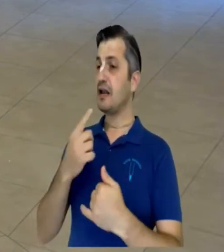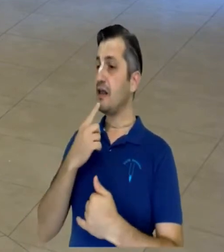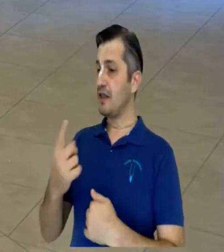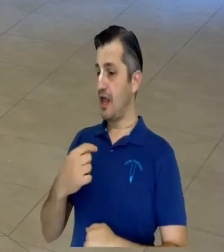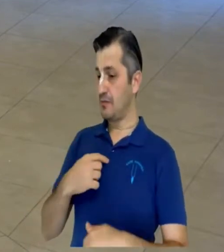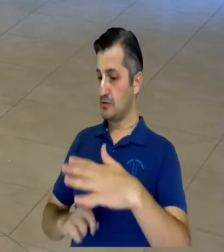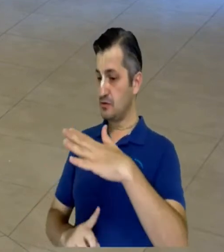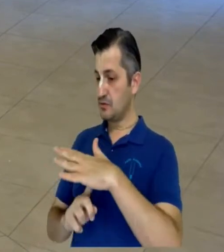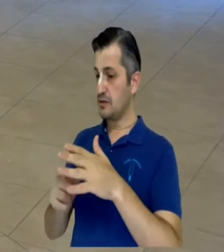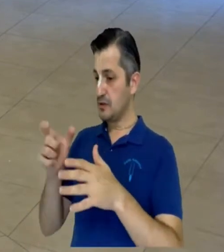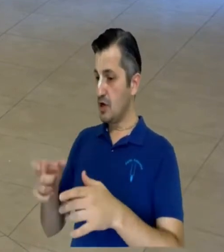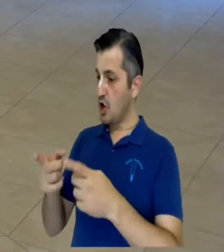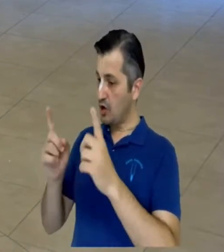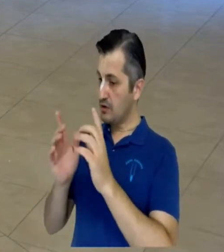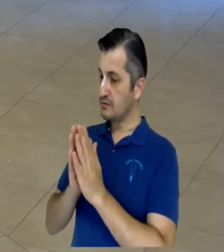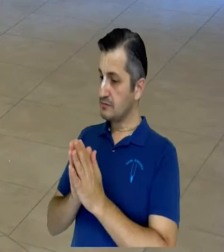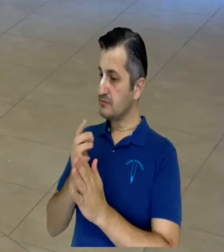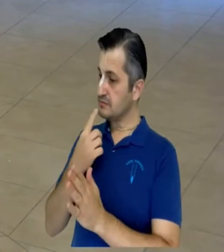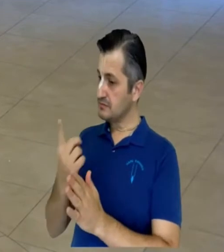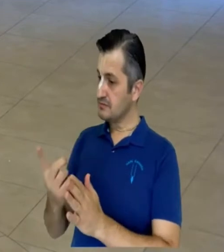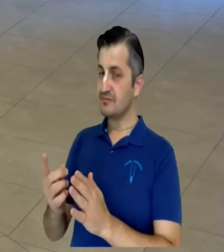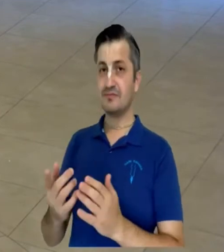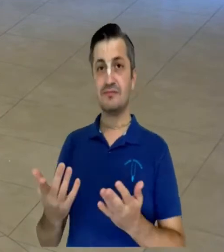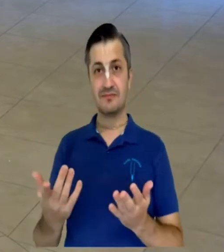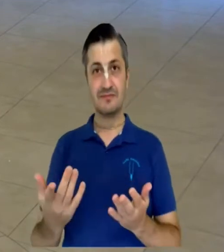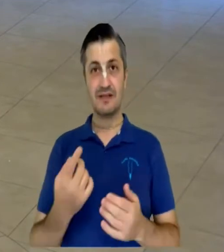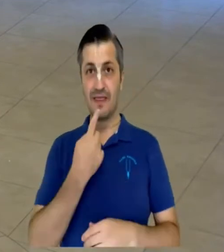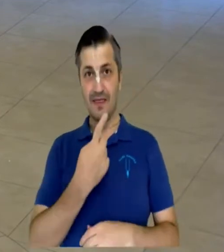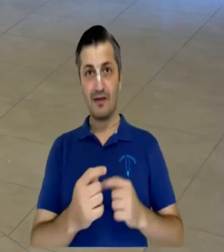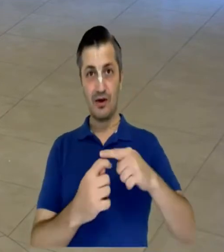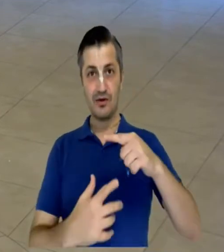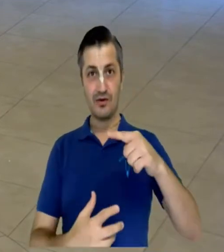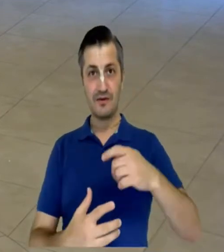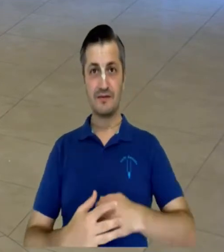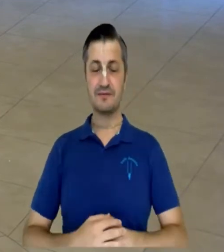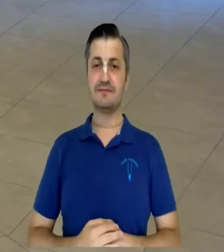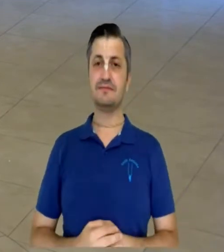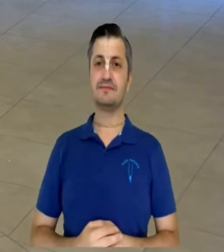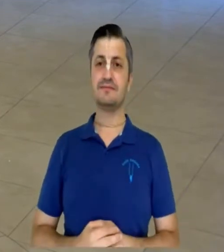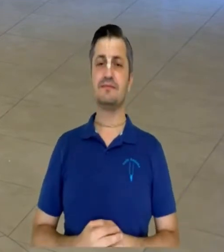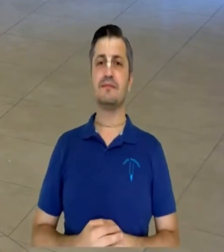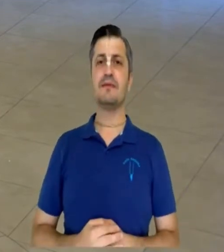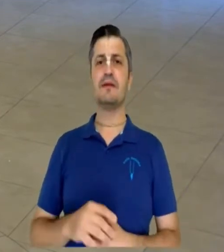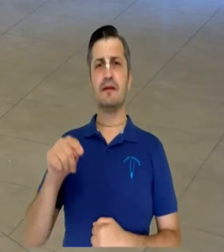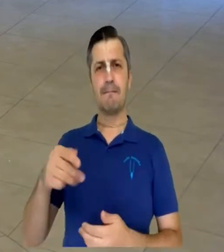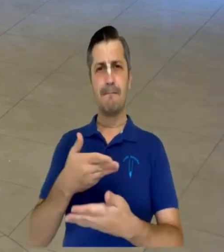So, to connect it to this verse, to the previous chapter,